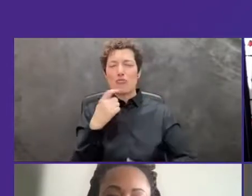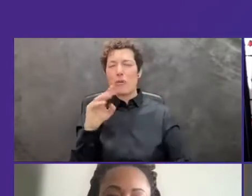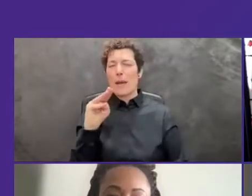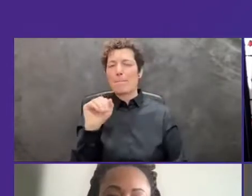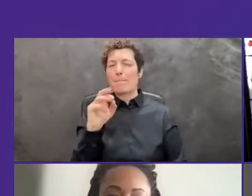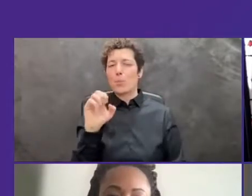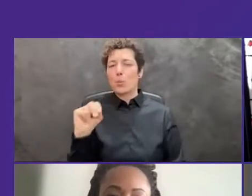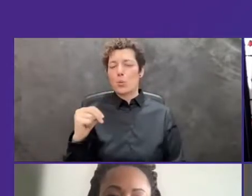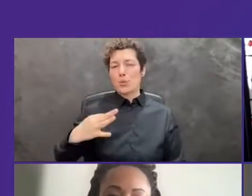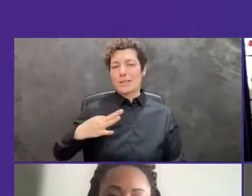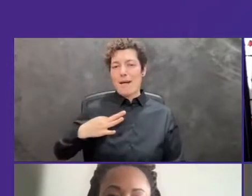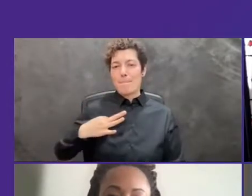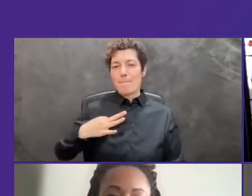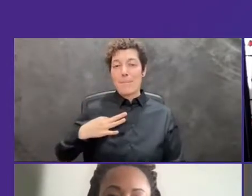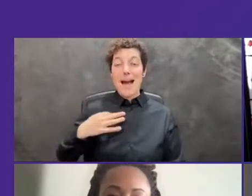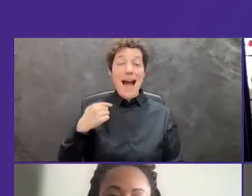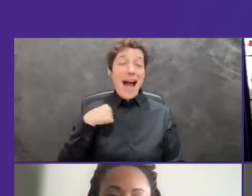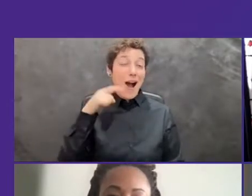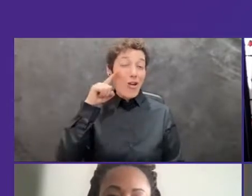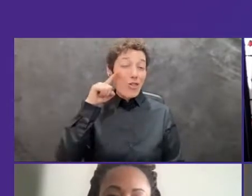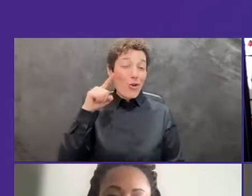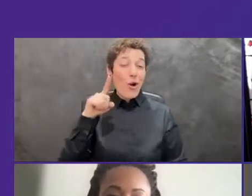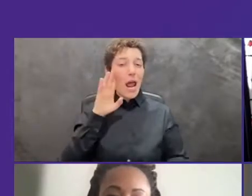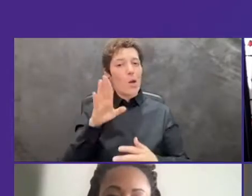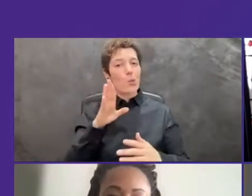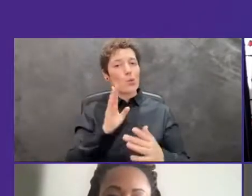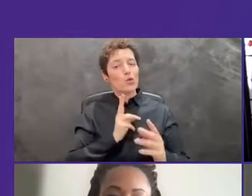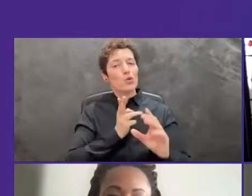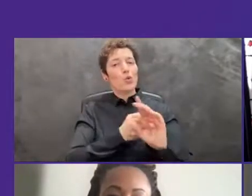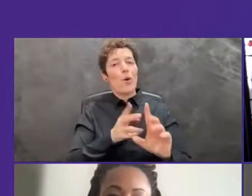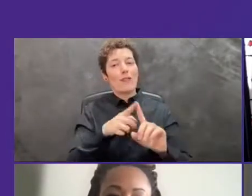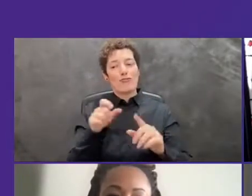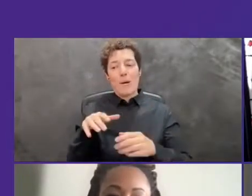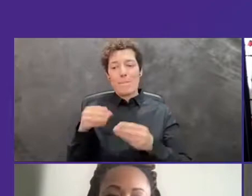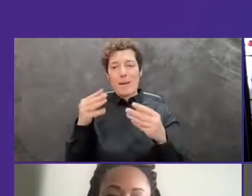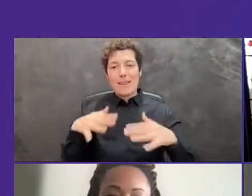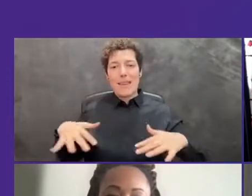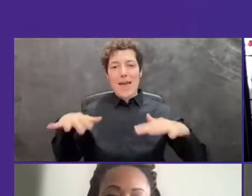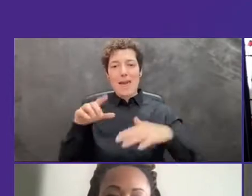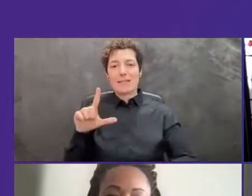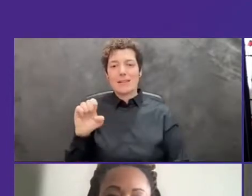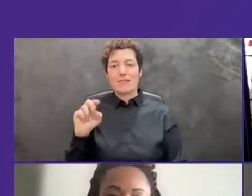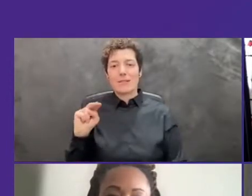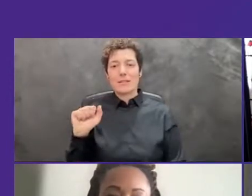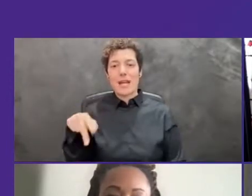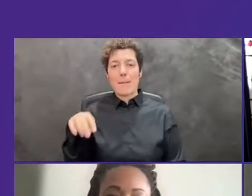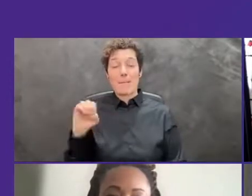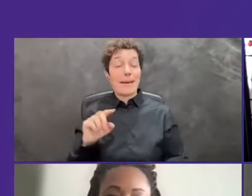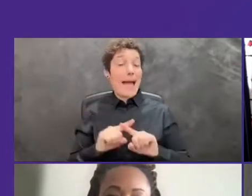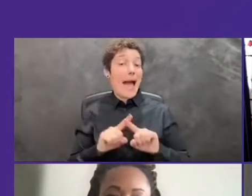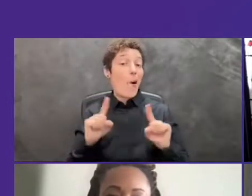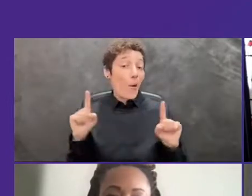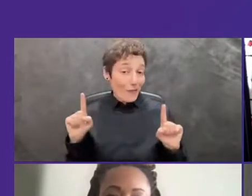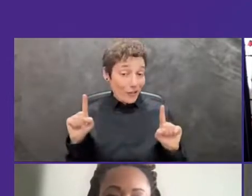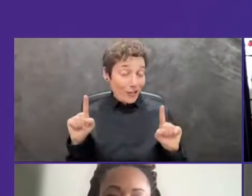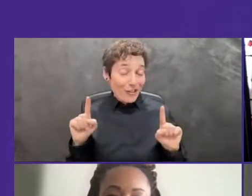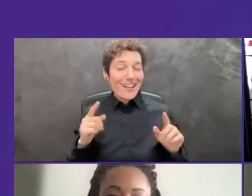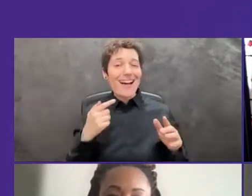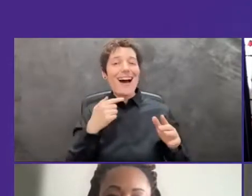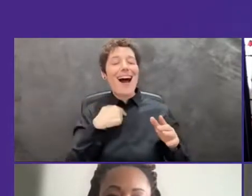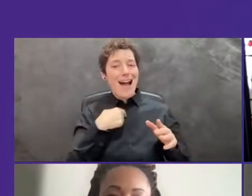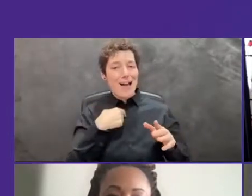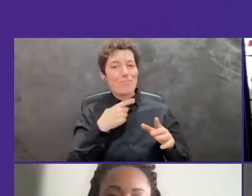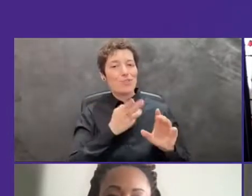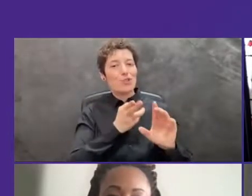thought today that I would be calling in from the unceded lands of the Lenape. However, I'm calling in from what's now called